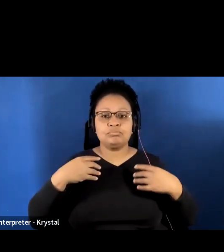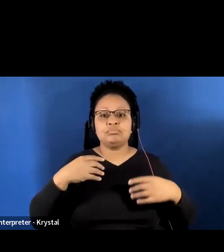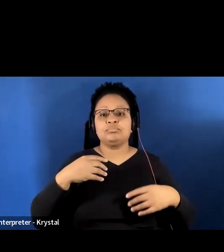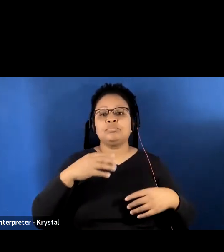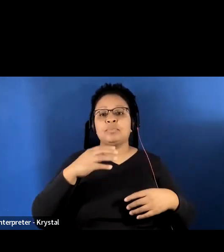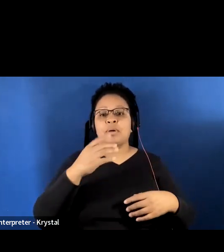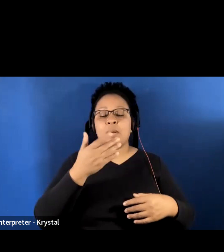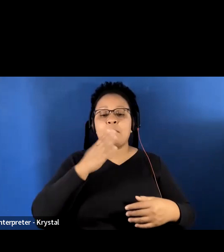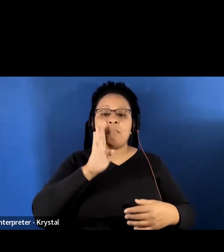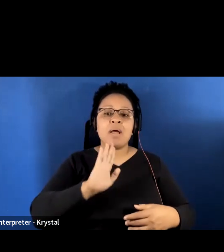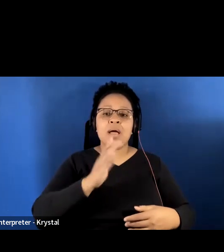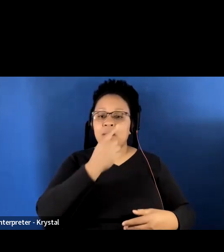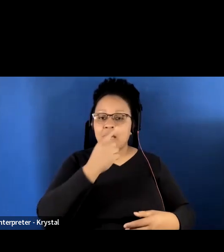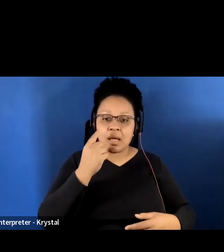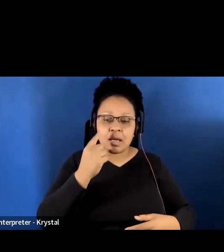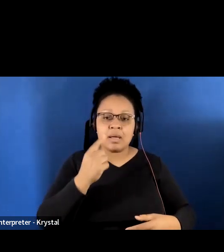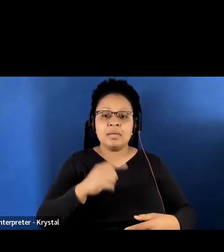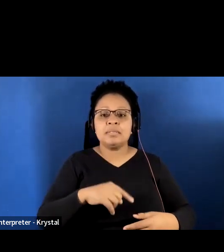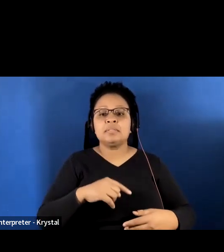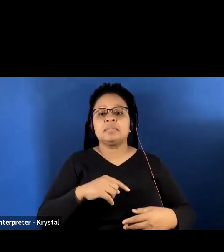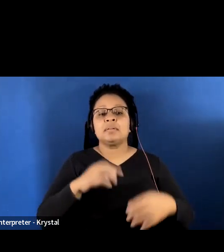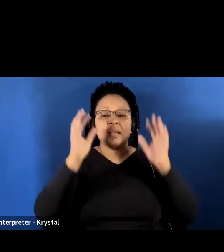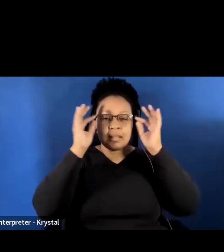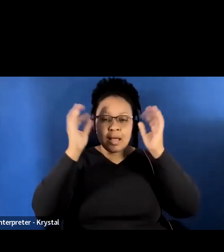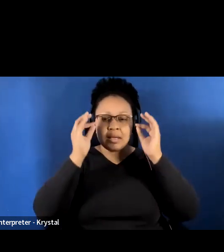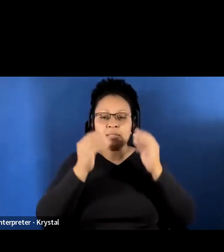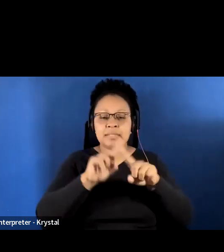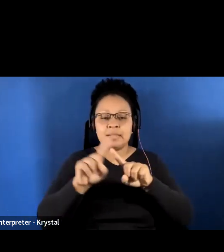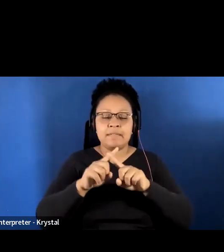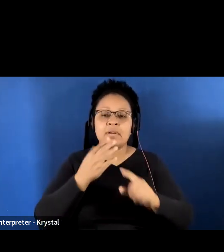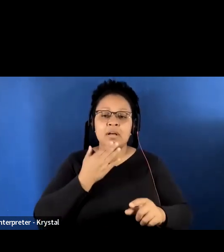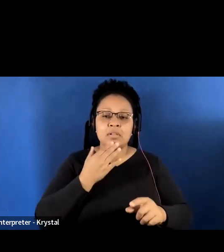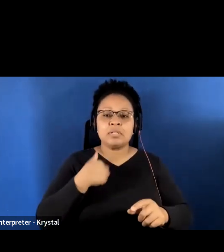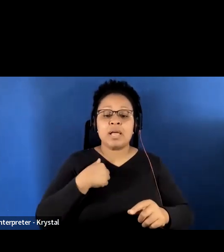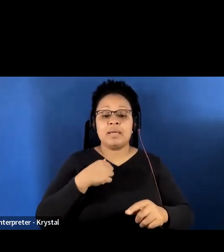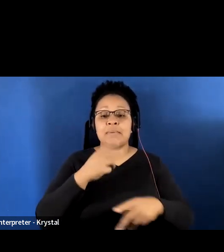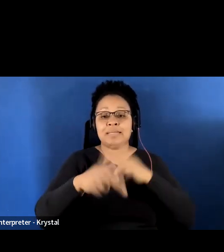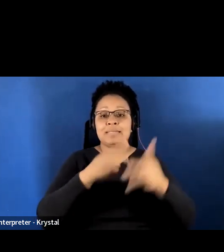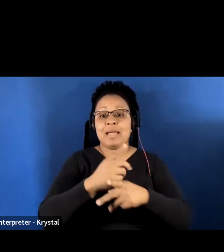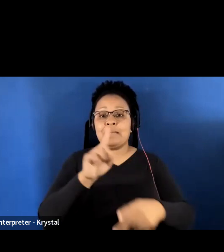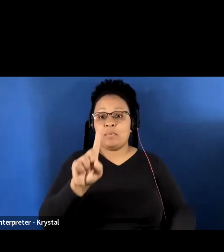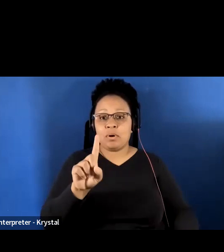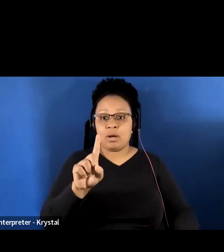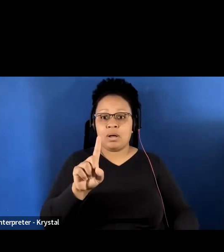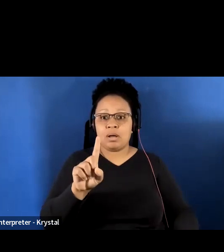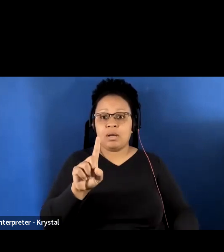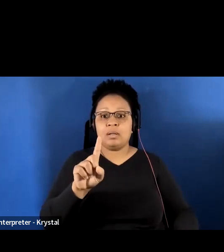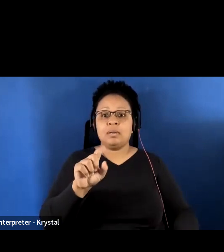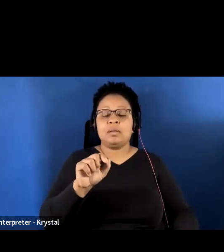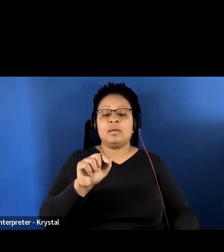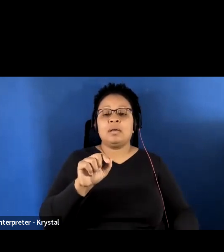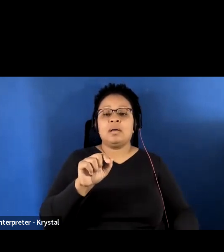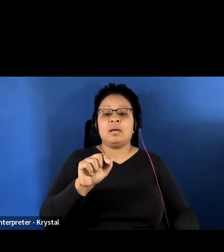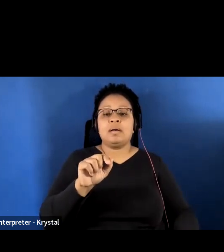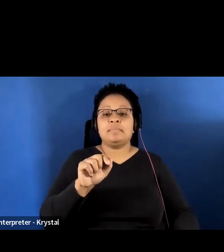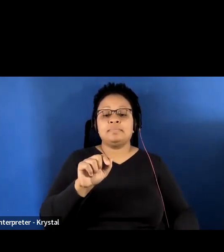also type 1 diabetic, utilize an insulin pump, and also an Iraqi war veteran who